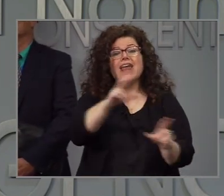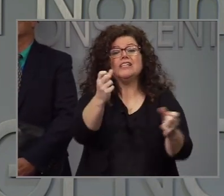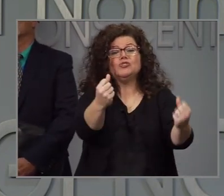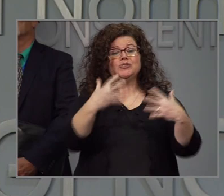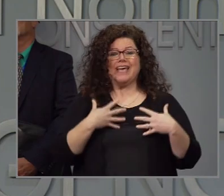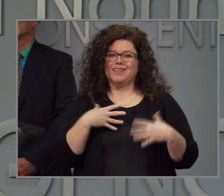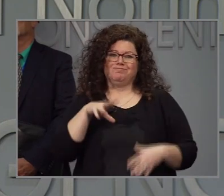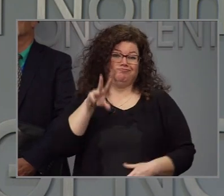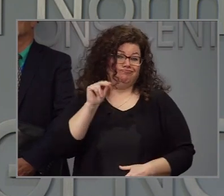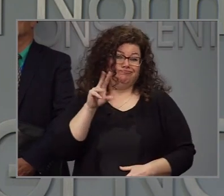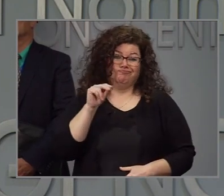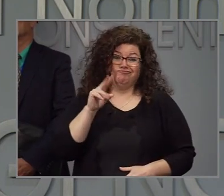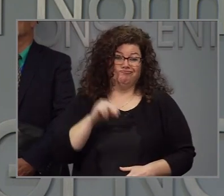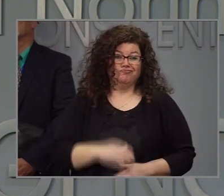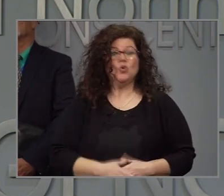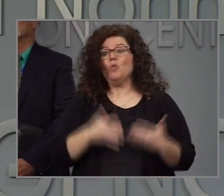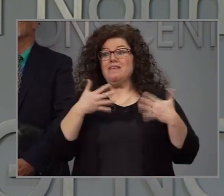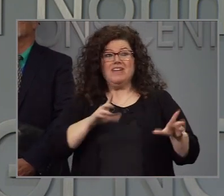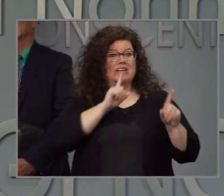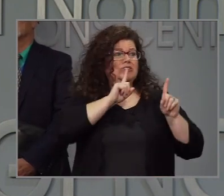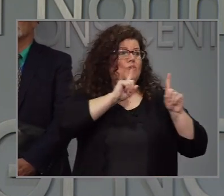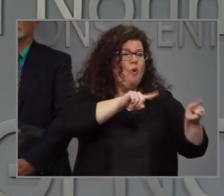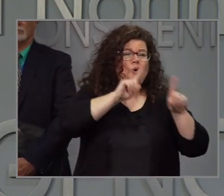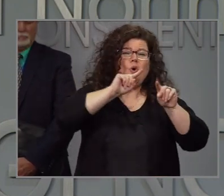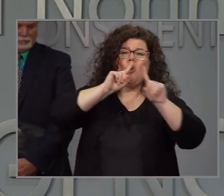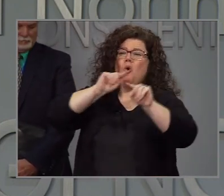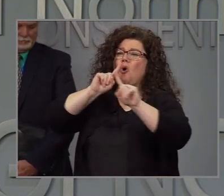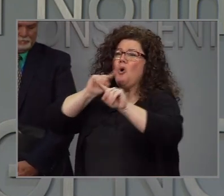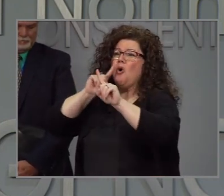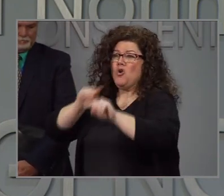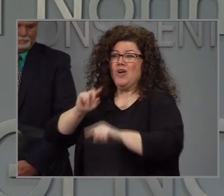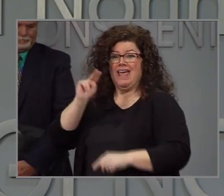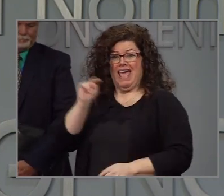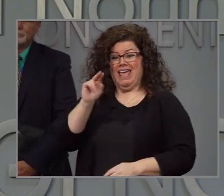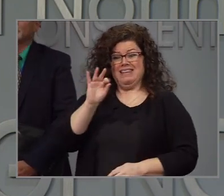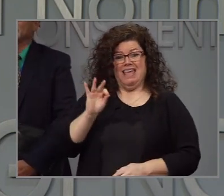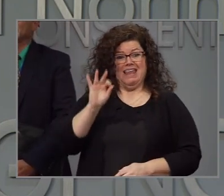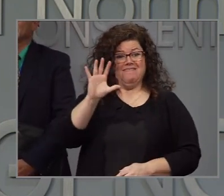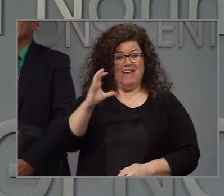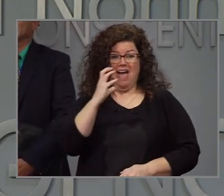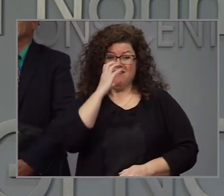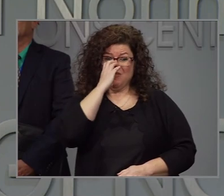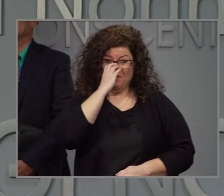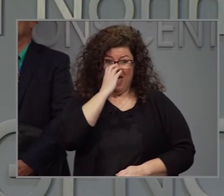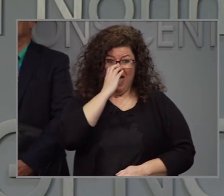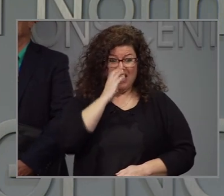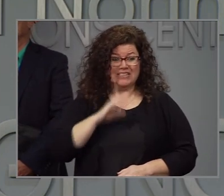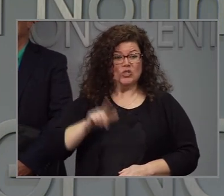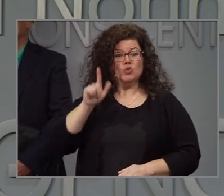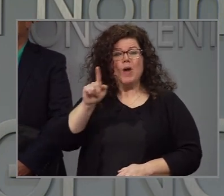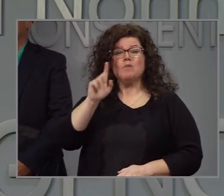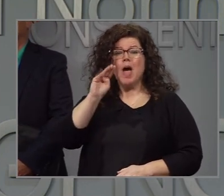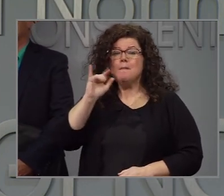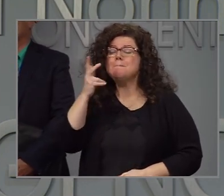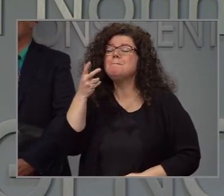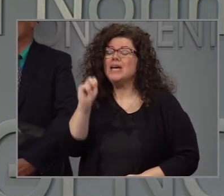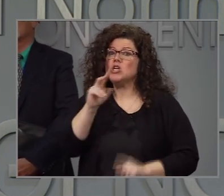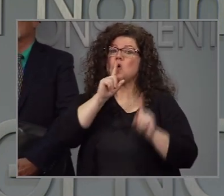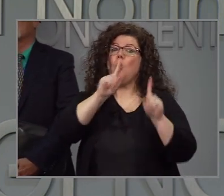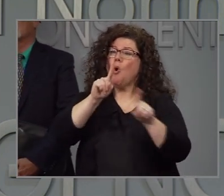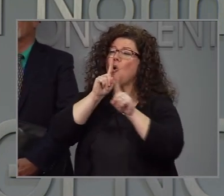For instance, while we've ordered over 21 million N95 masks from a variety of vendors, We've only received